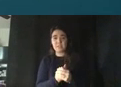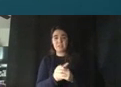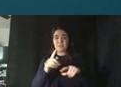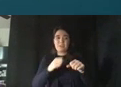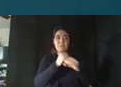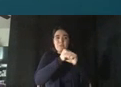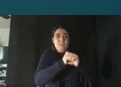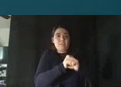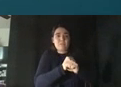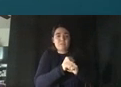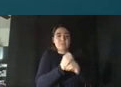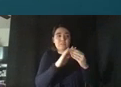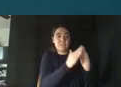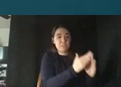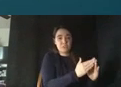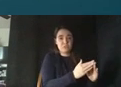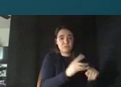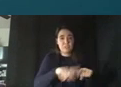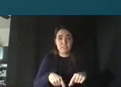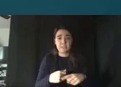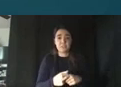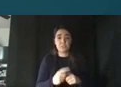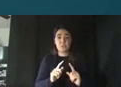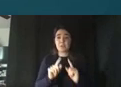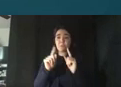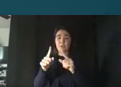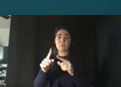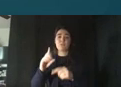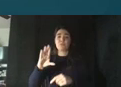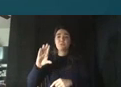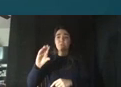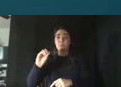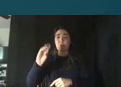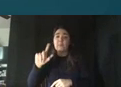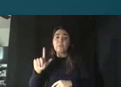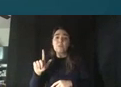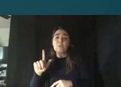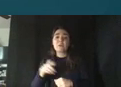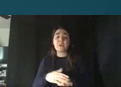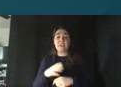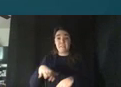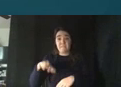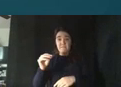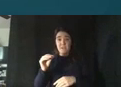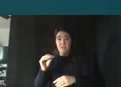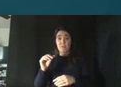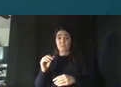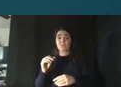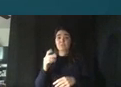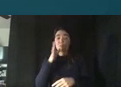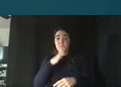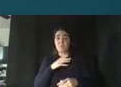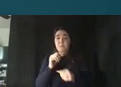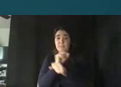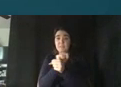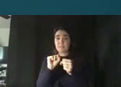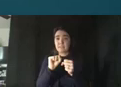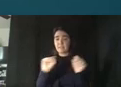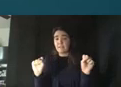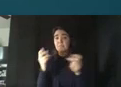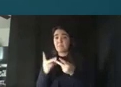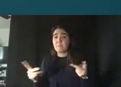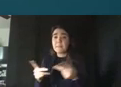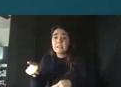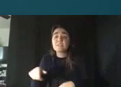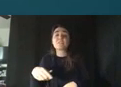village. So he took her to the capital of Kabul. He found the woman's shelter himself. The shelter said, we'll take care of her.